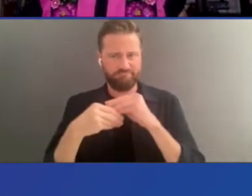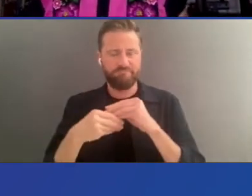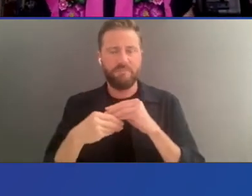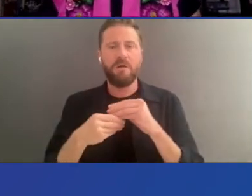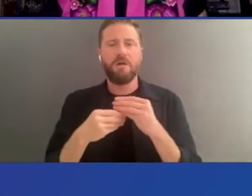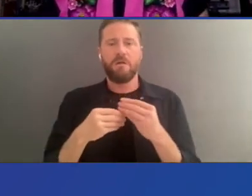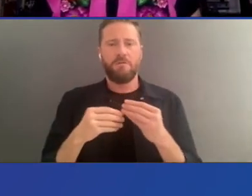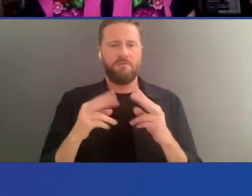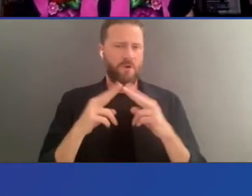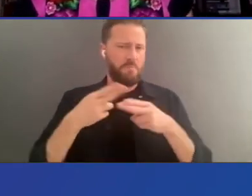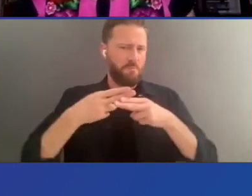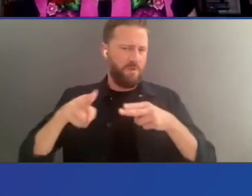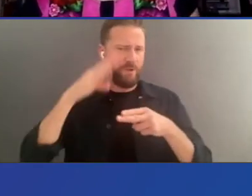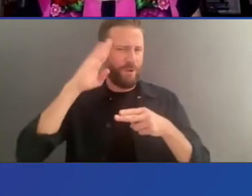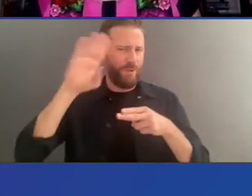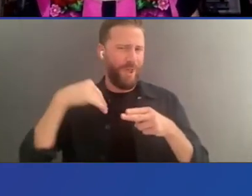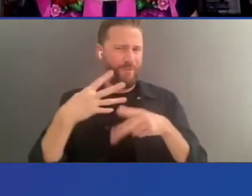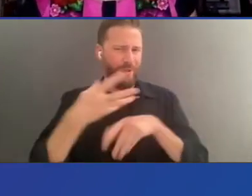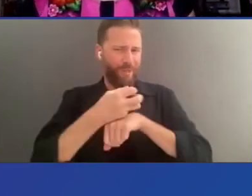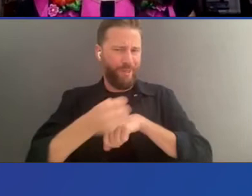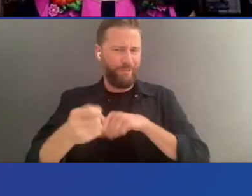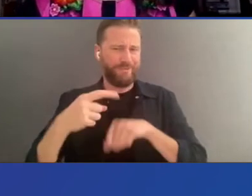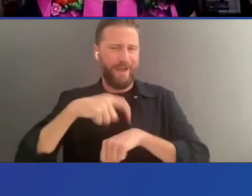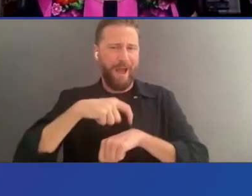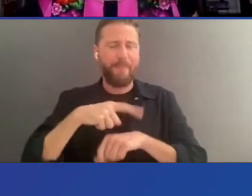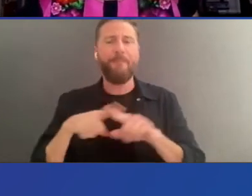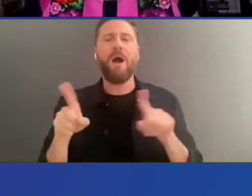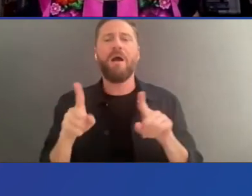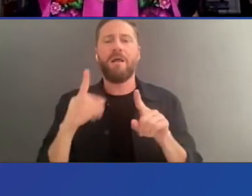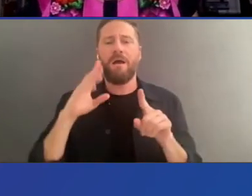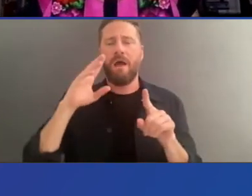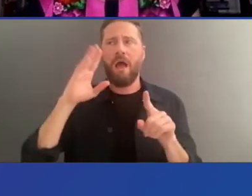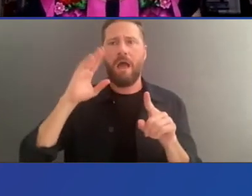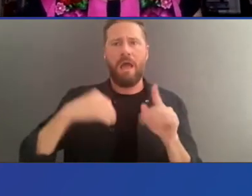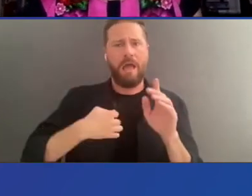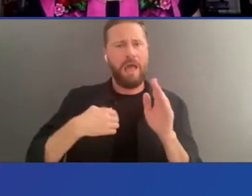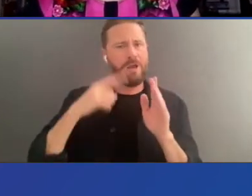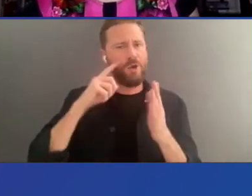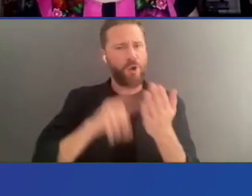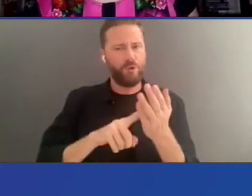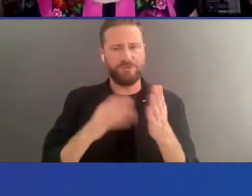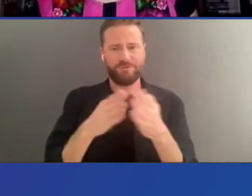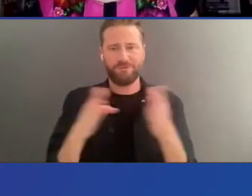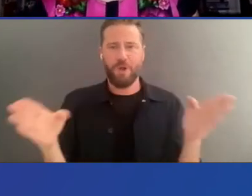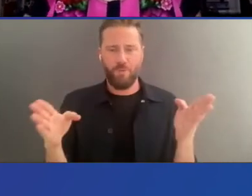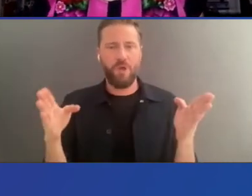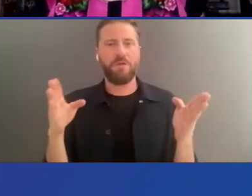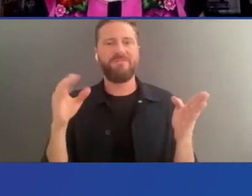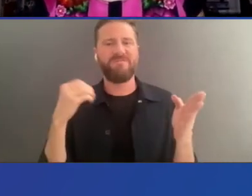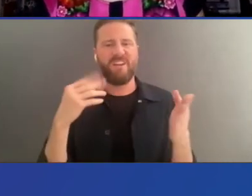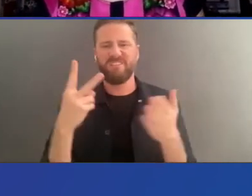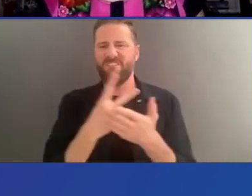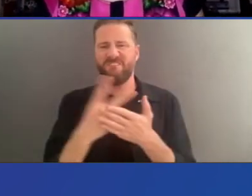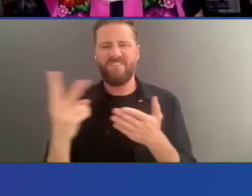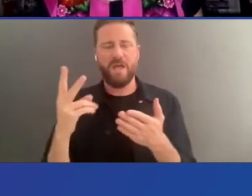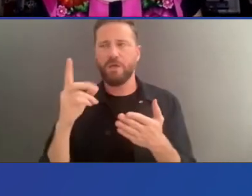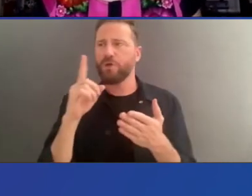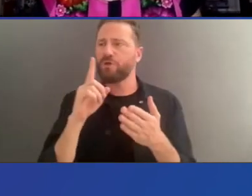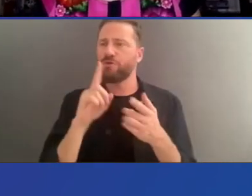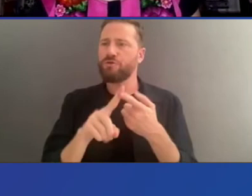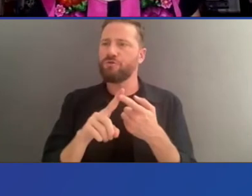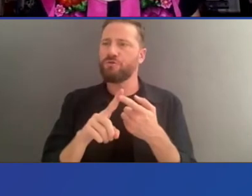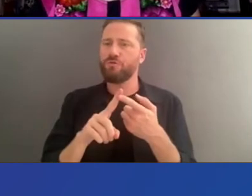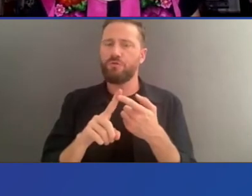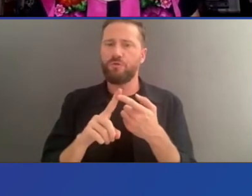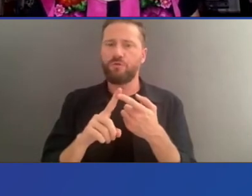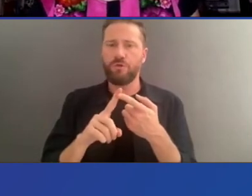Just very briefly, because I know we're running out of time, but I find that in general, there's a failure to seek out,